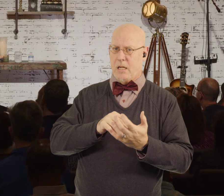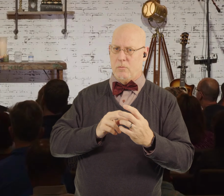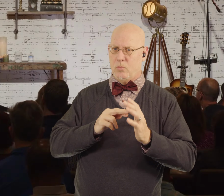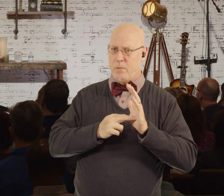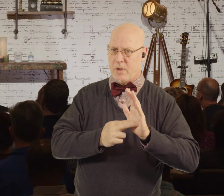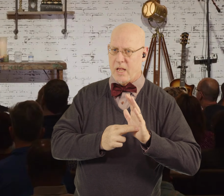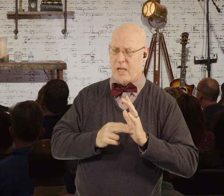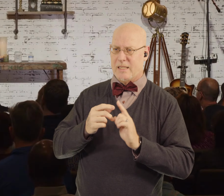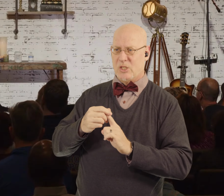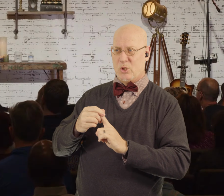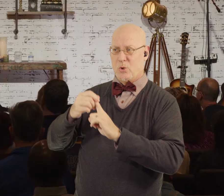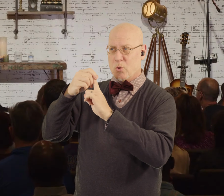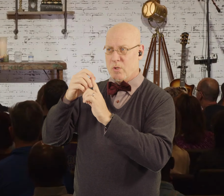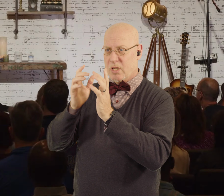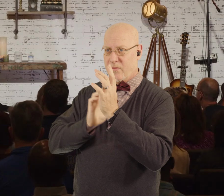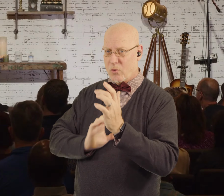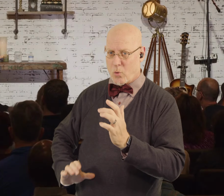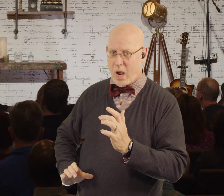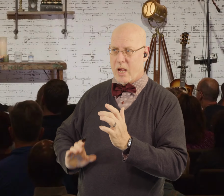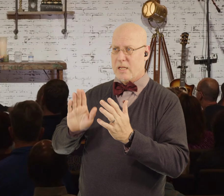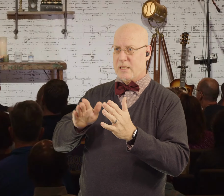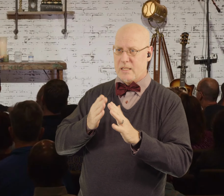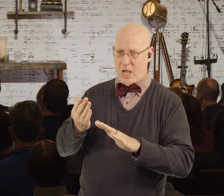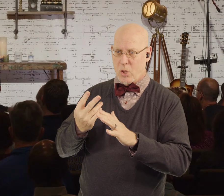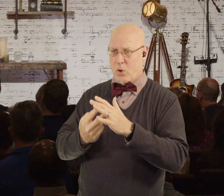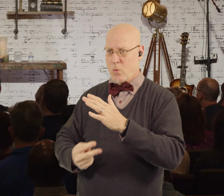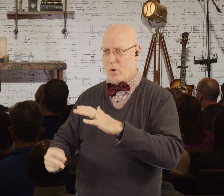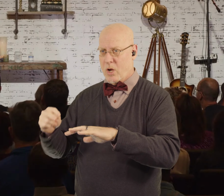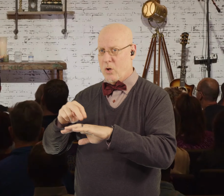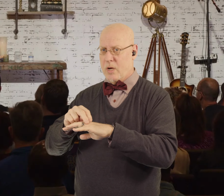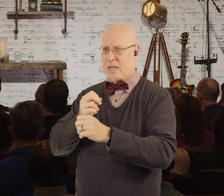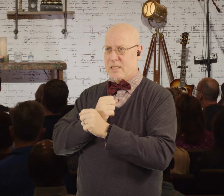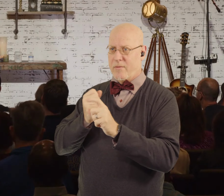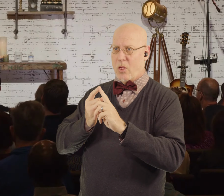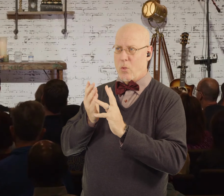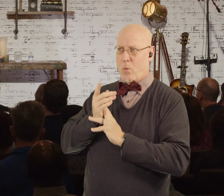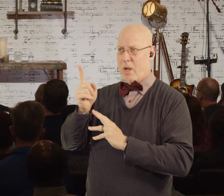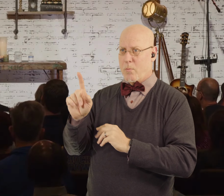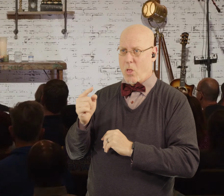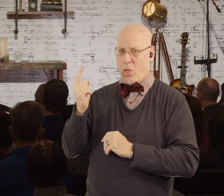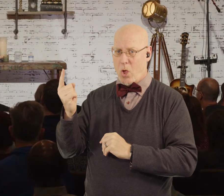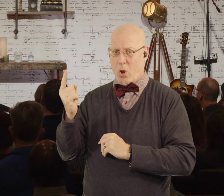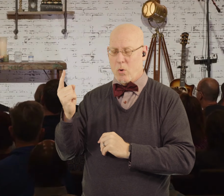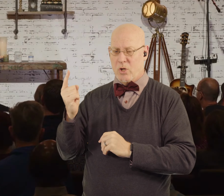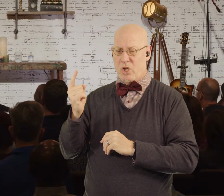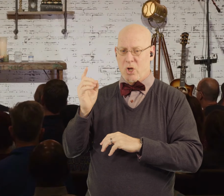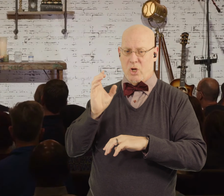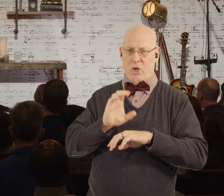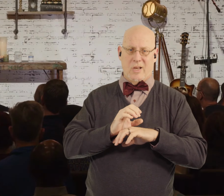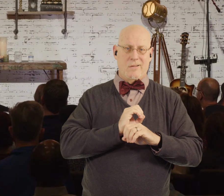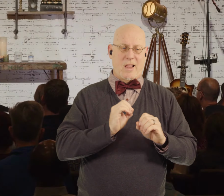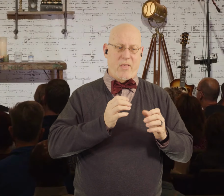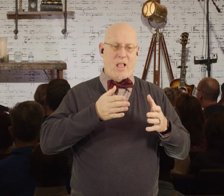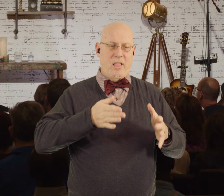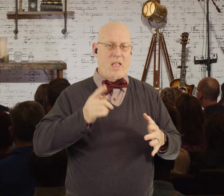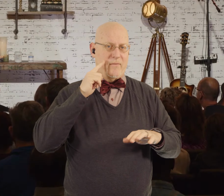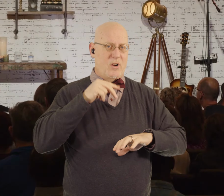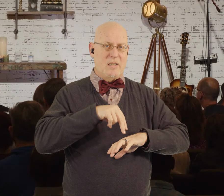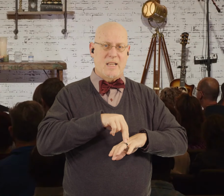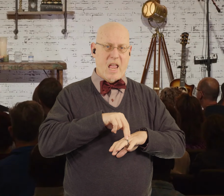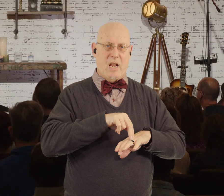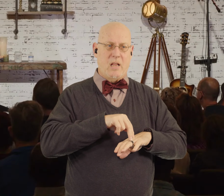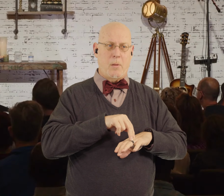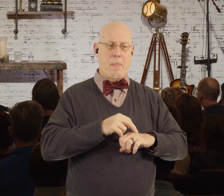for the exclusivity of Christ and his death and his resurrection and salvation by faith in him alone, the church has nothing left to stand